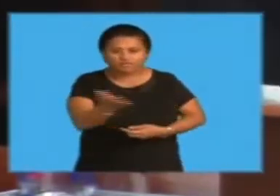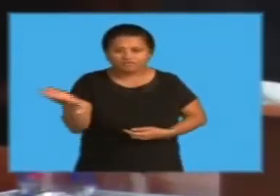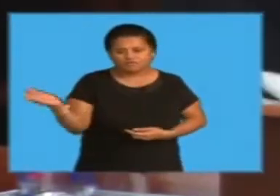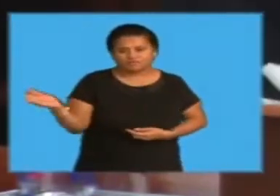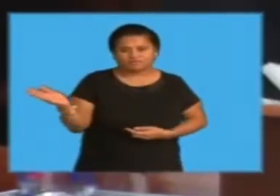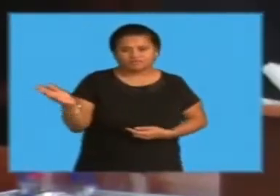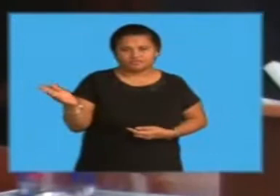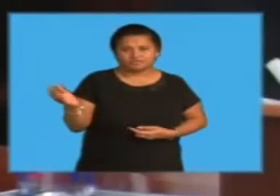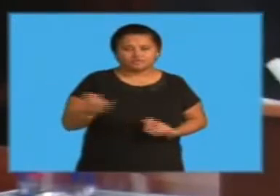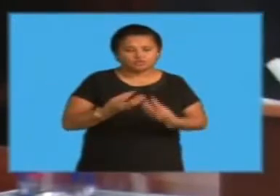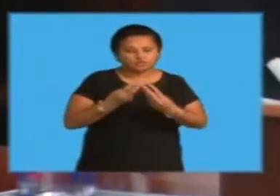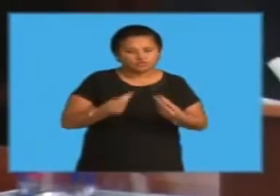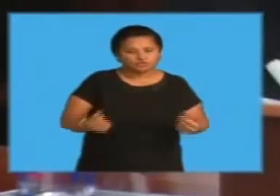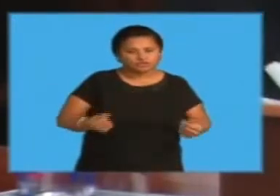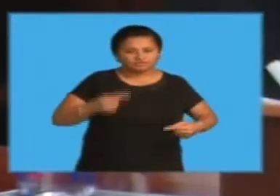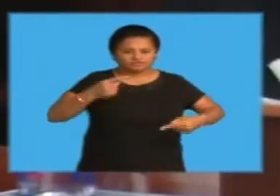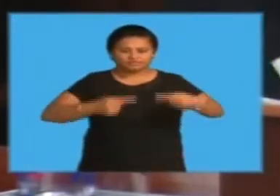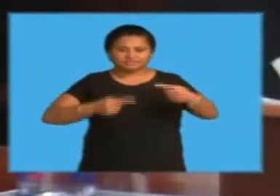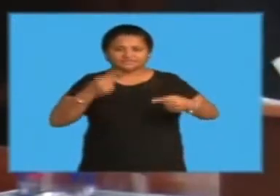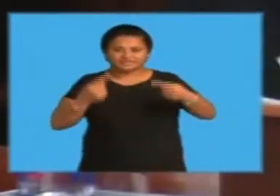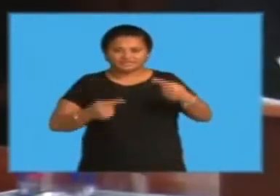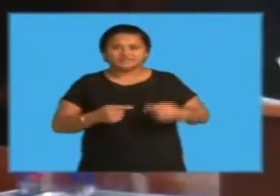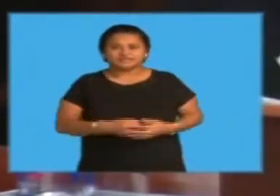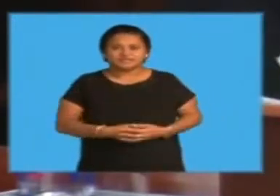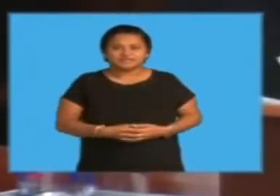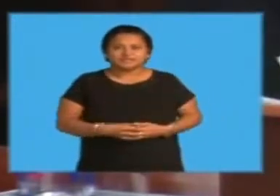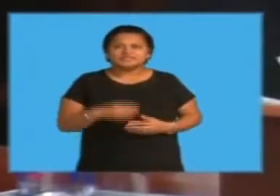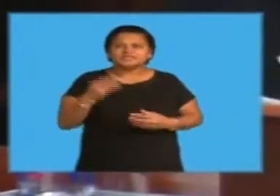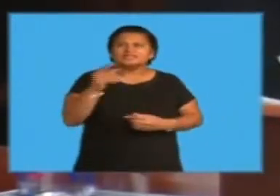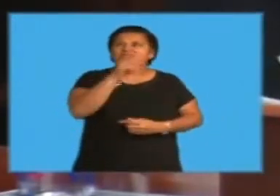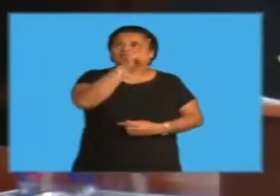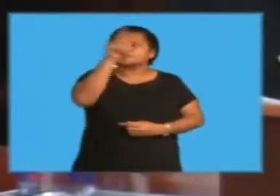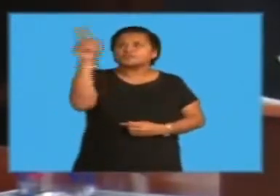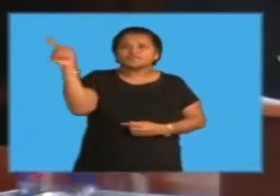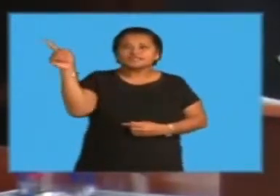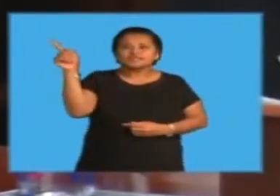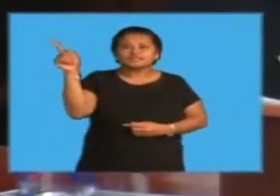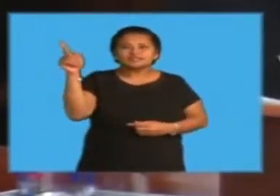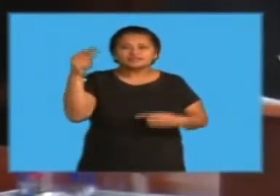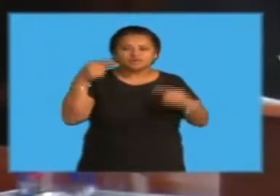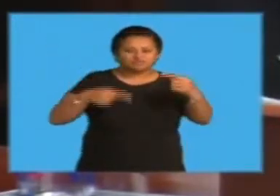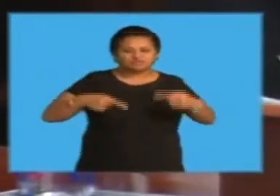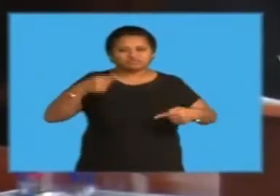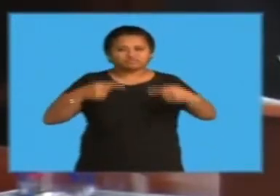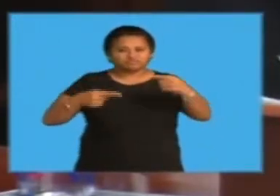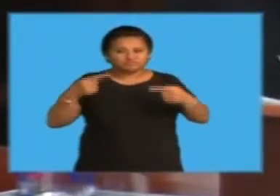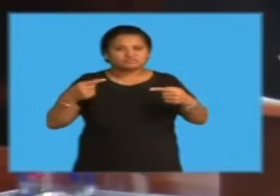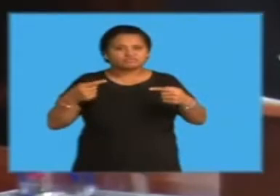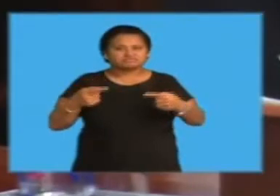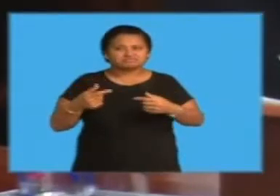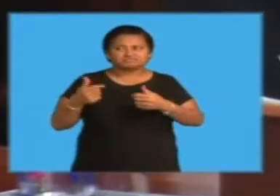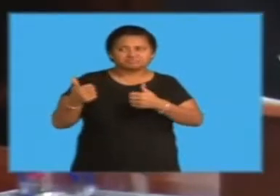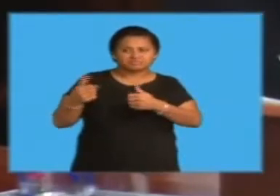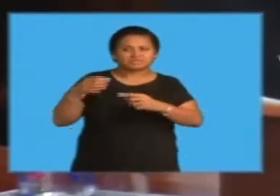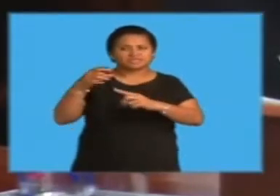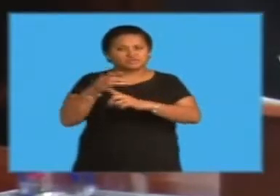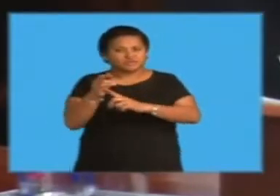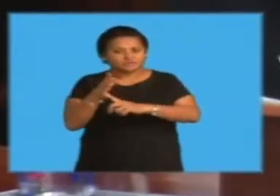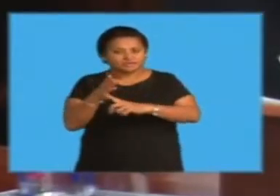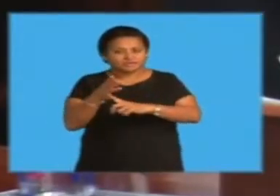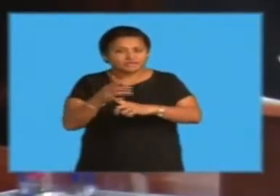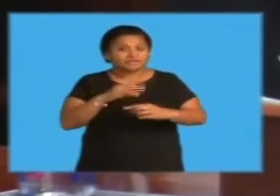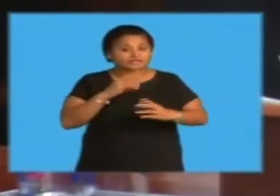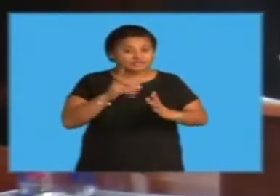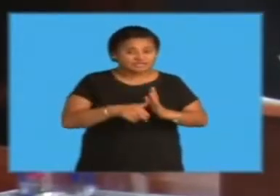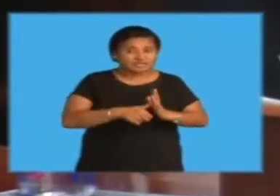In some parts of the world, civilized disagreement is a luxury, and political differences are played out in street